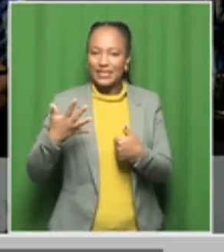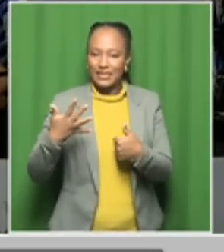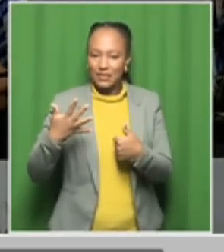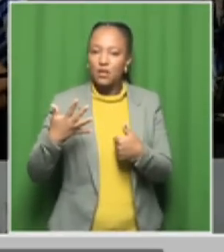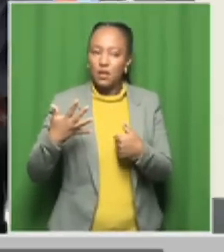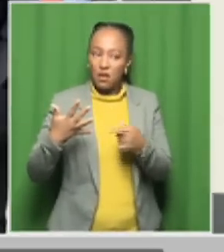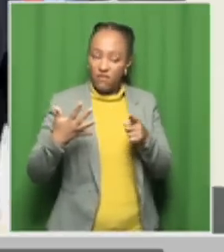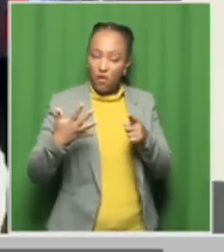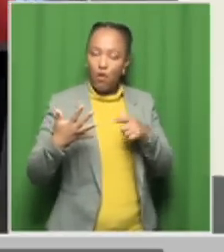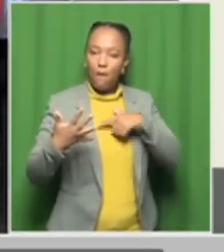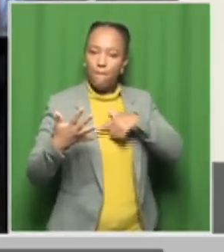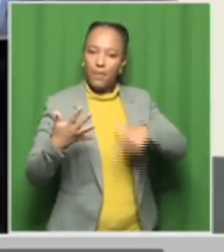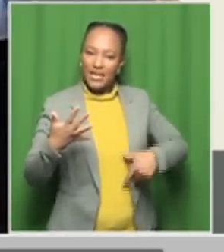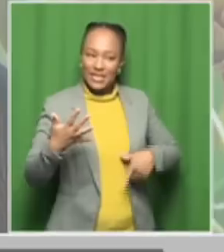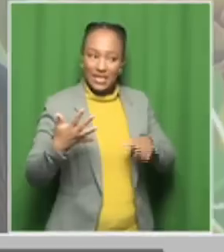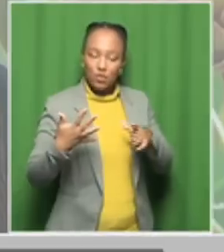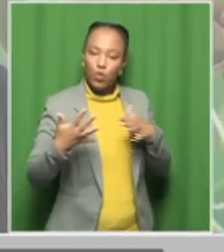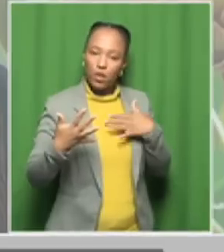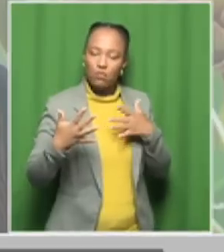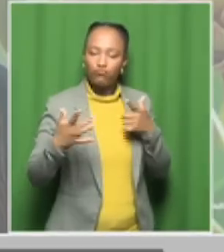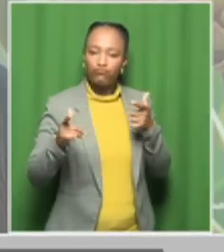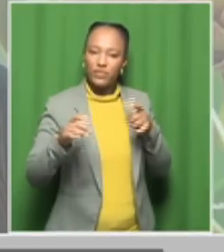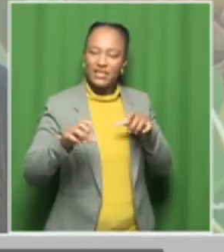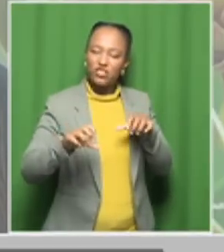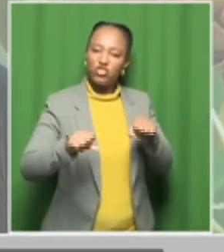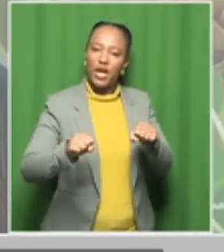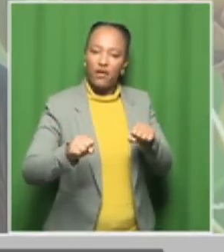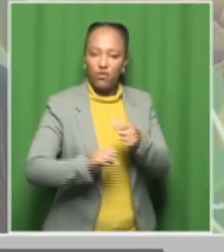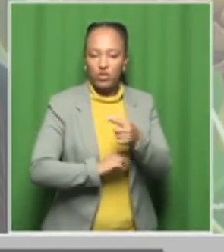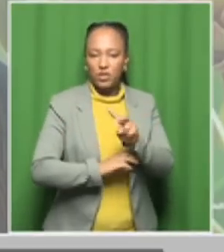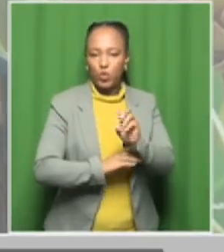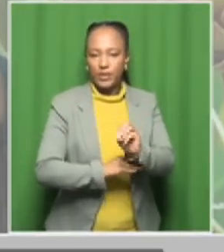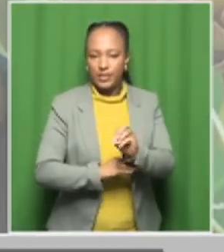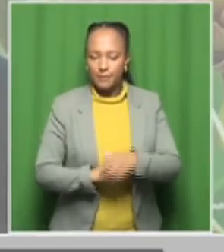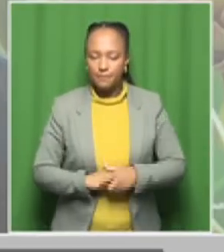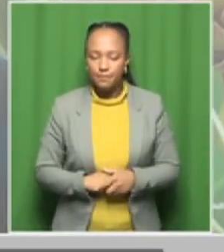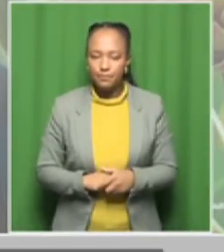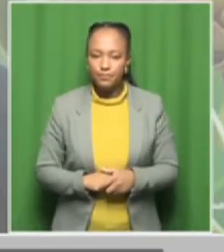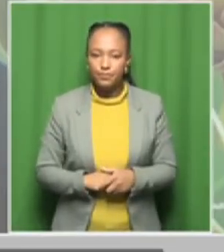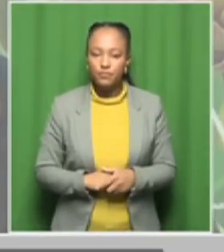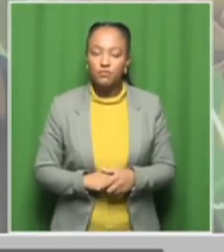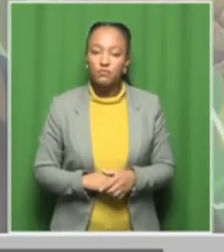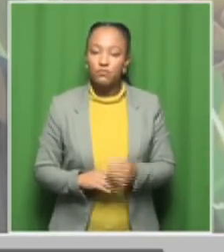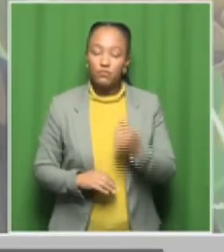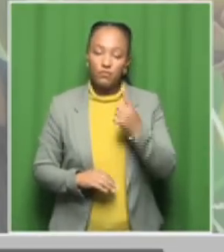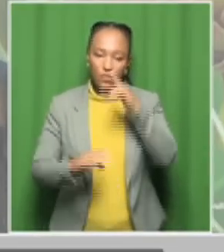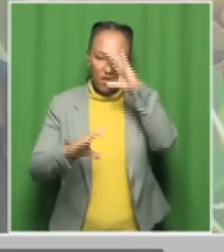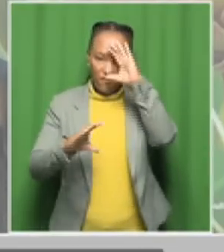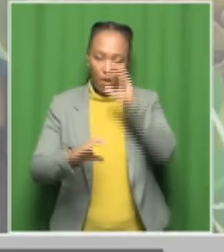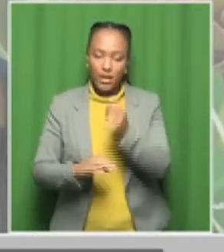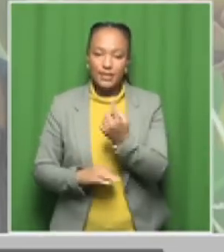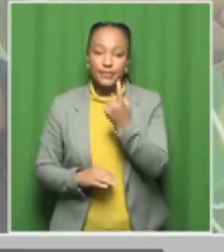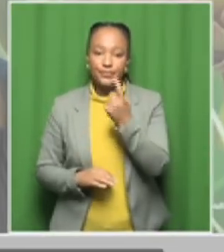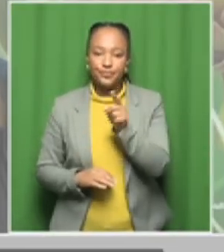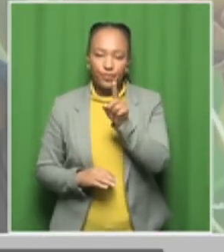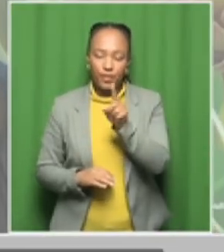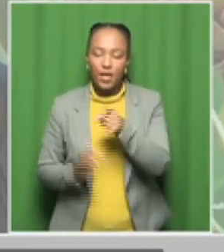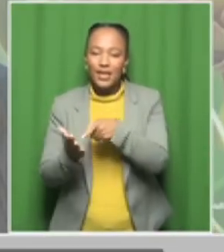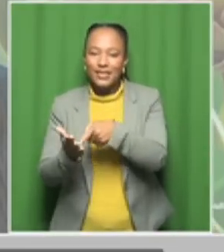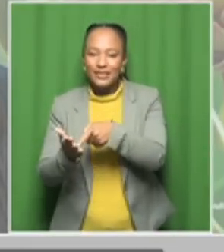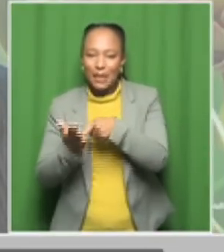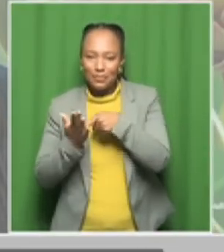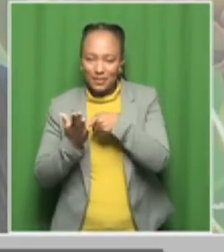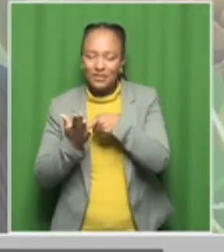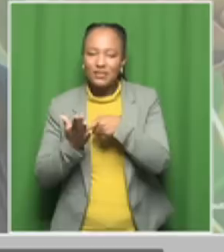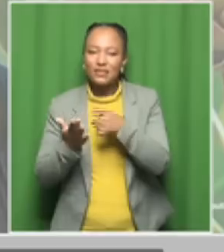presidency. Let's pick up on a few of those, like the debt relief, for example. In terms of